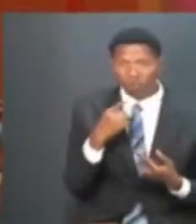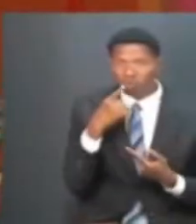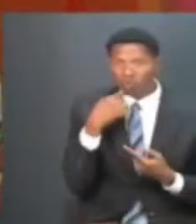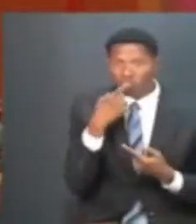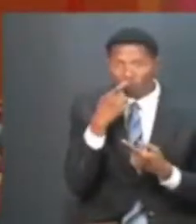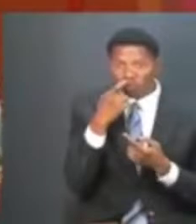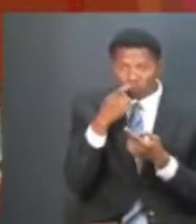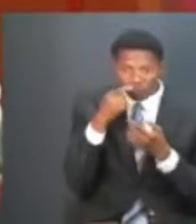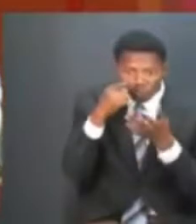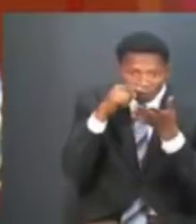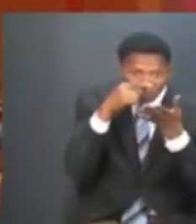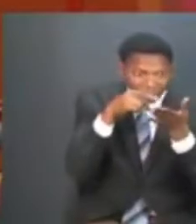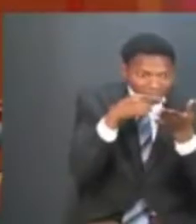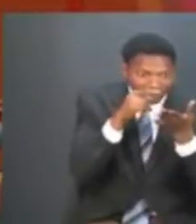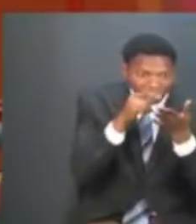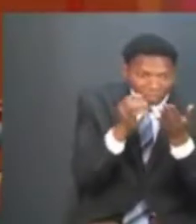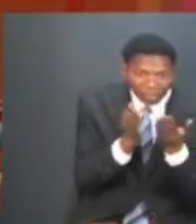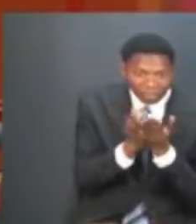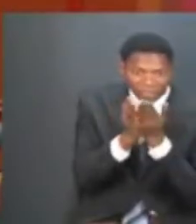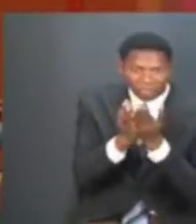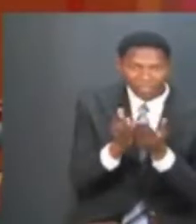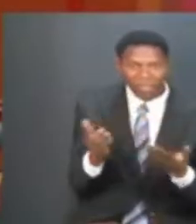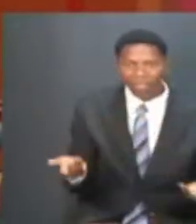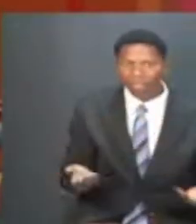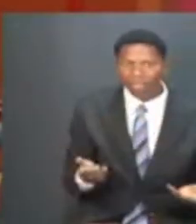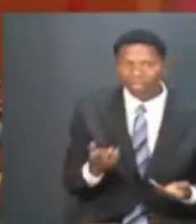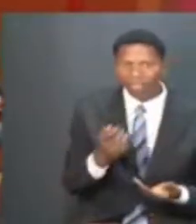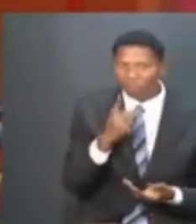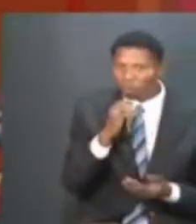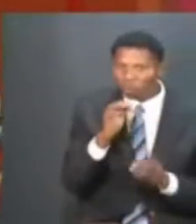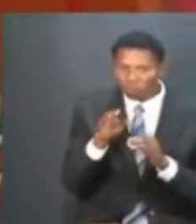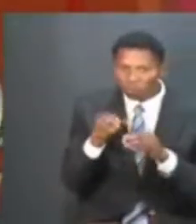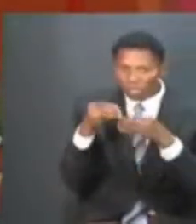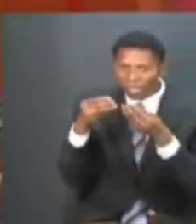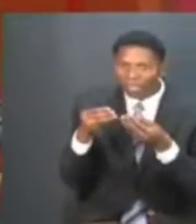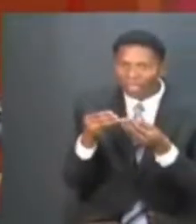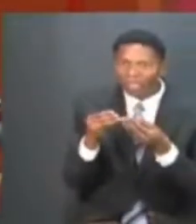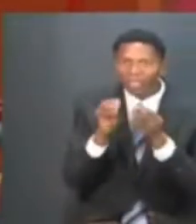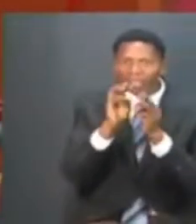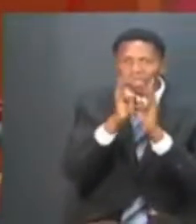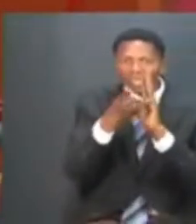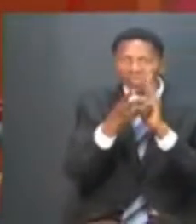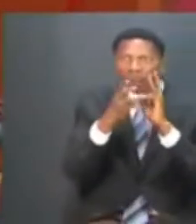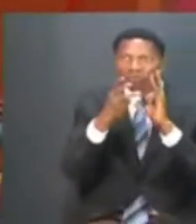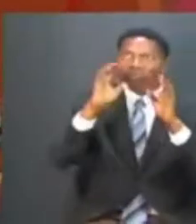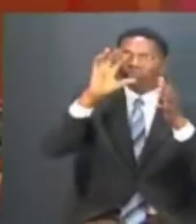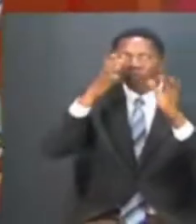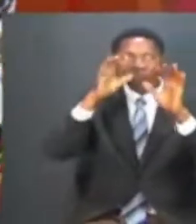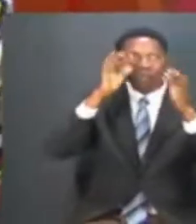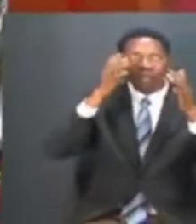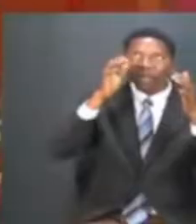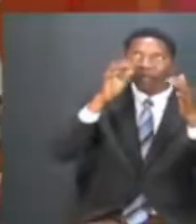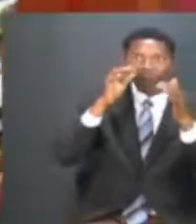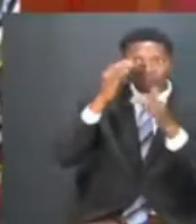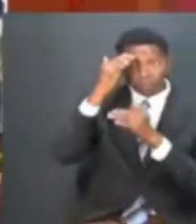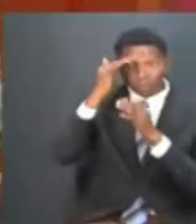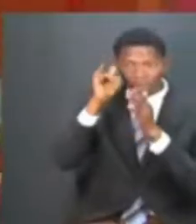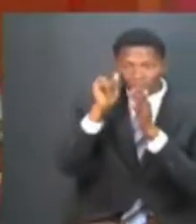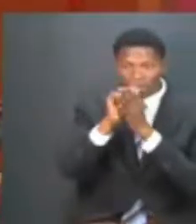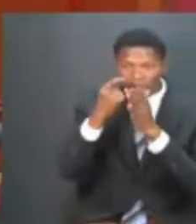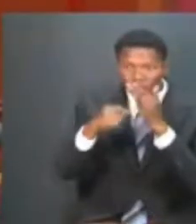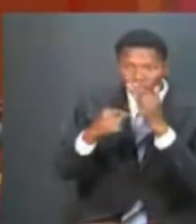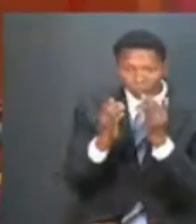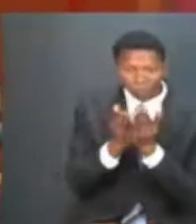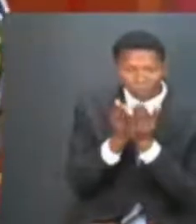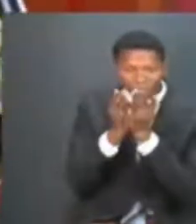where they are moving? Who gives them the weather readings to know that this is the weather situation on the lake you are